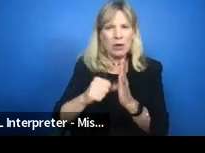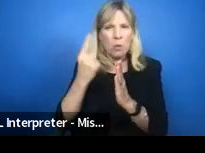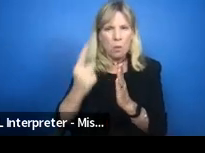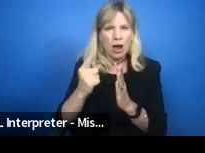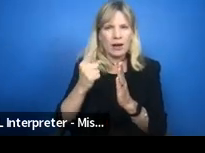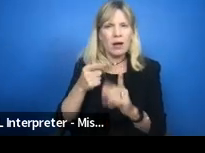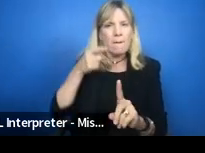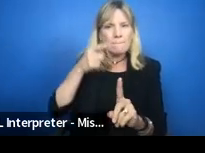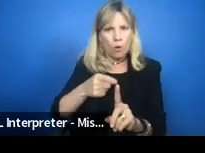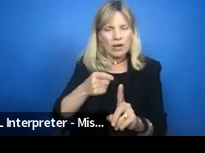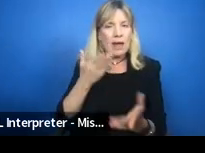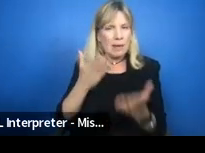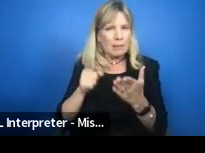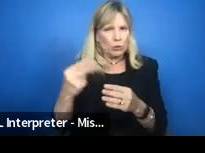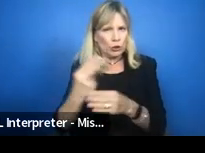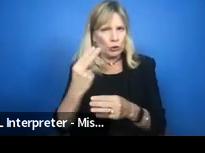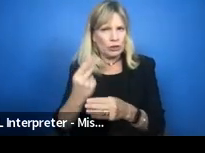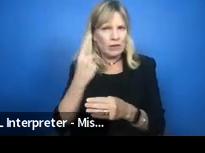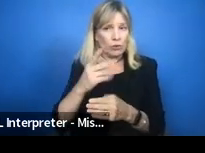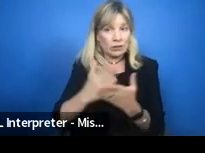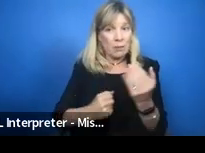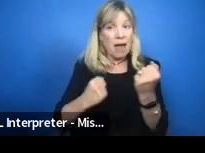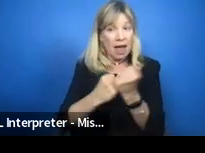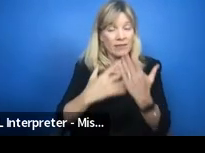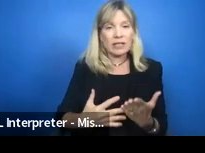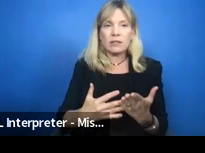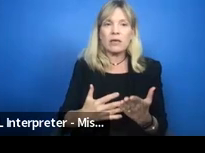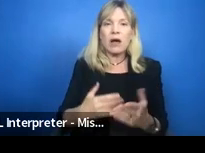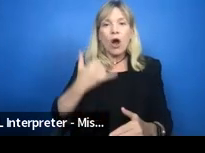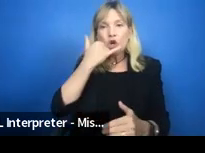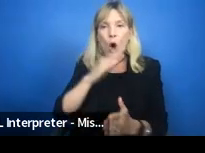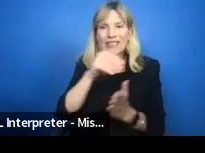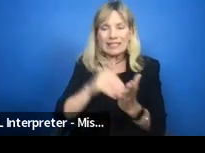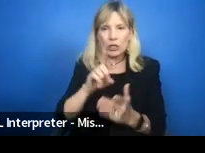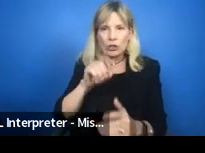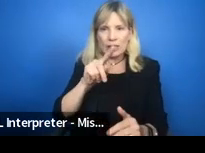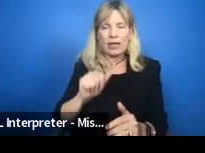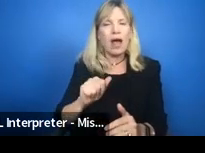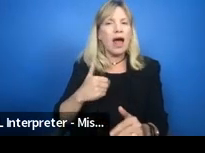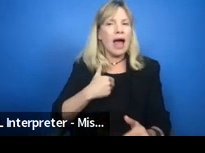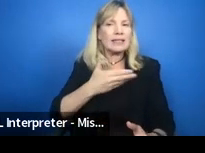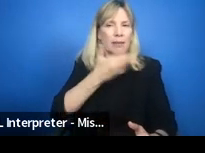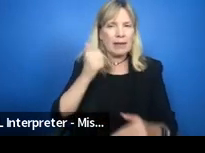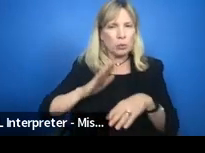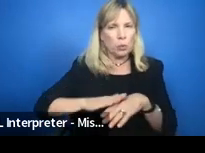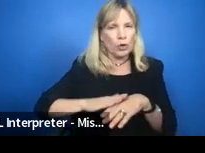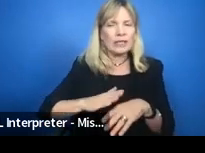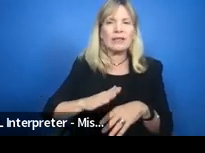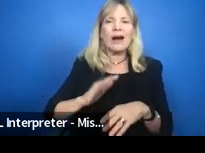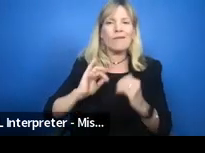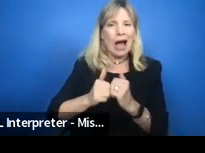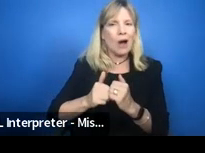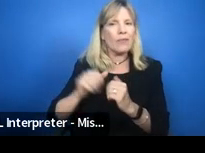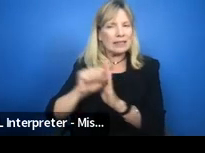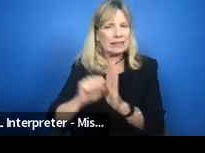here that I think may be useful for some of our advocates. Call center data is going to offer the best warning sign of how things are going in a